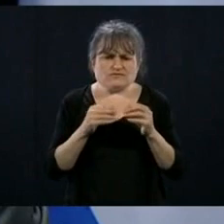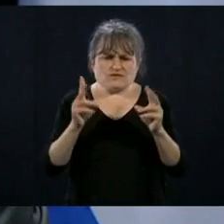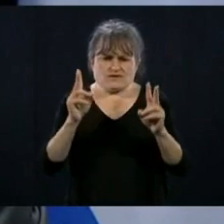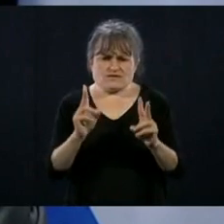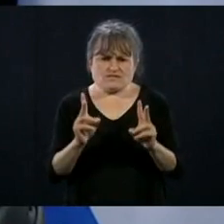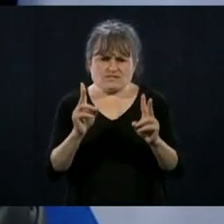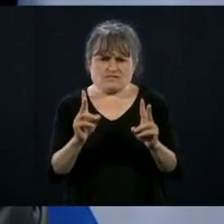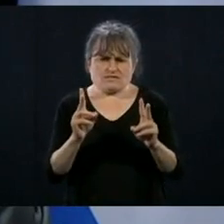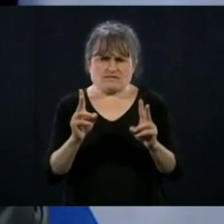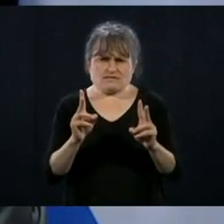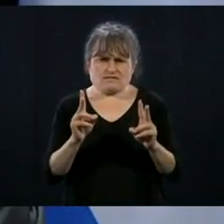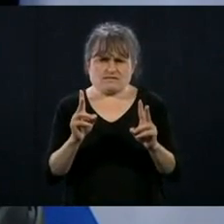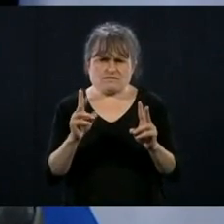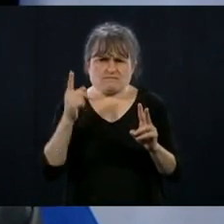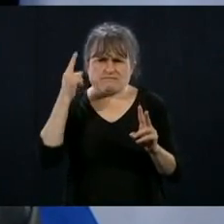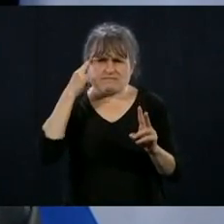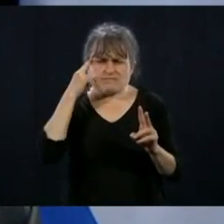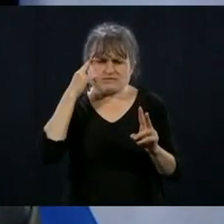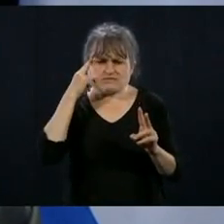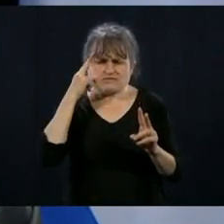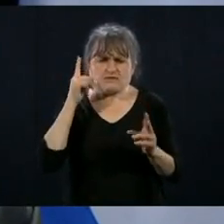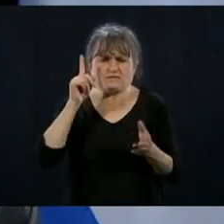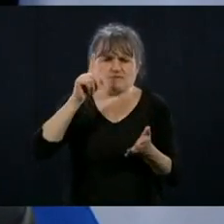there are many beds,